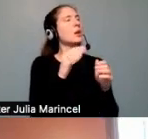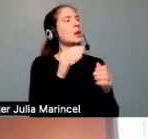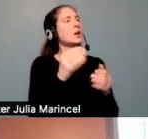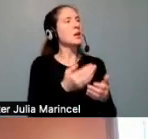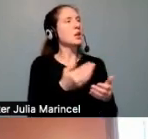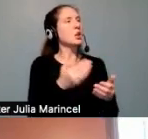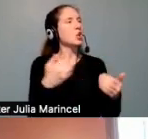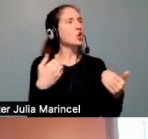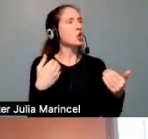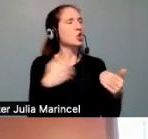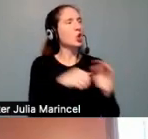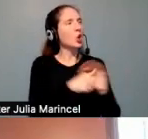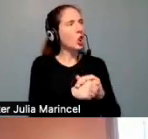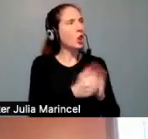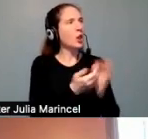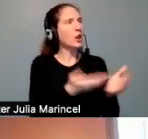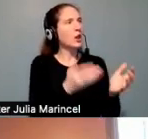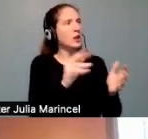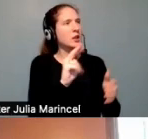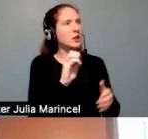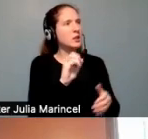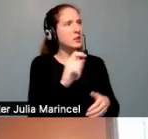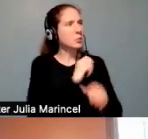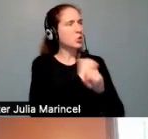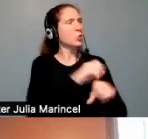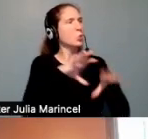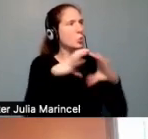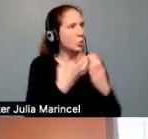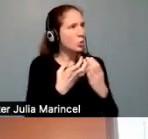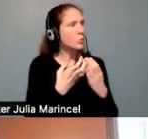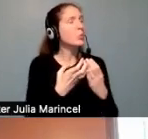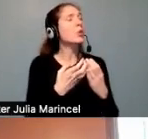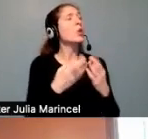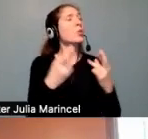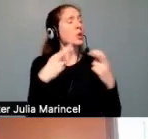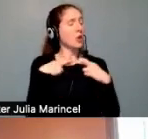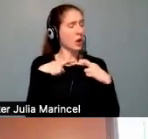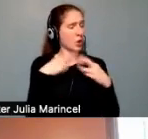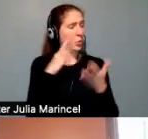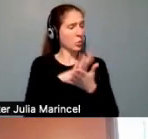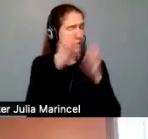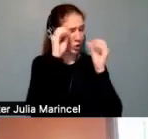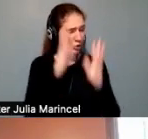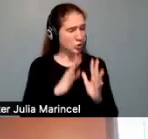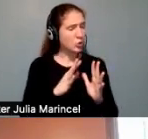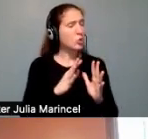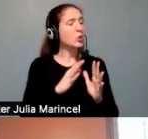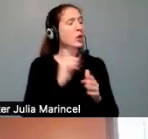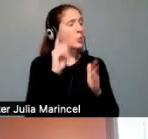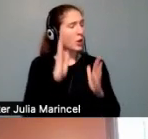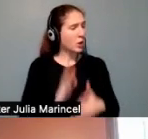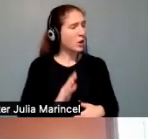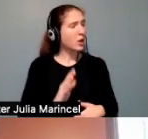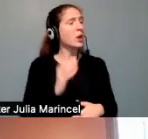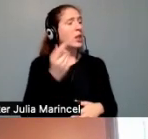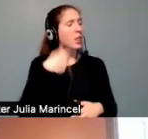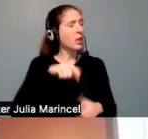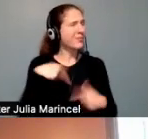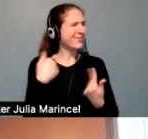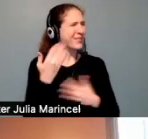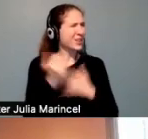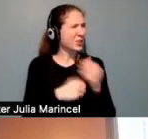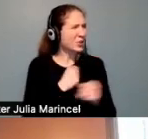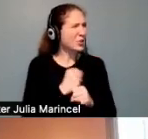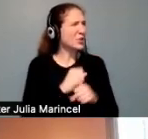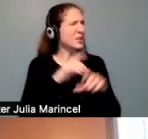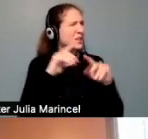in a secret location. And this retired school teacher and a part-time librarian have been leading a team of volunteers for over 15 years protecting